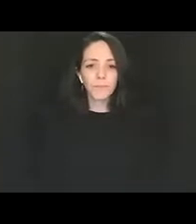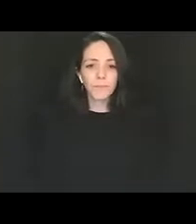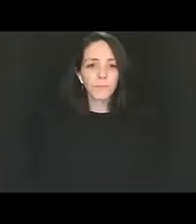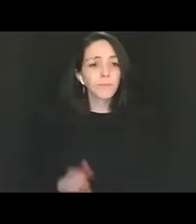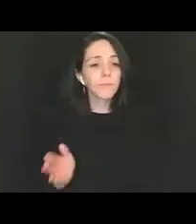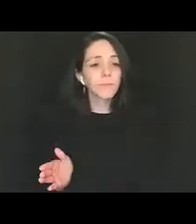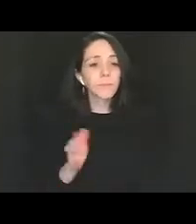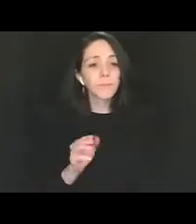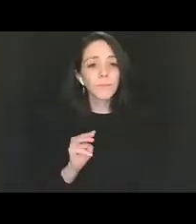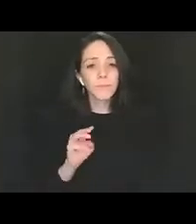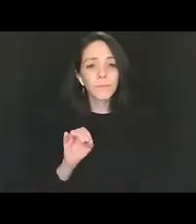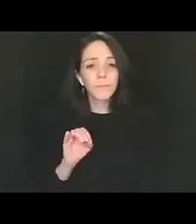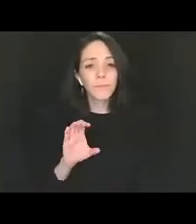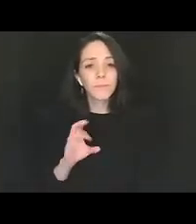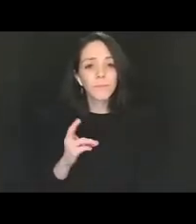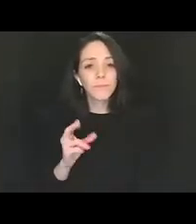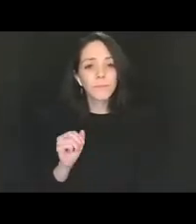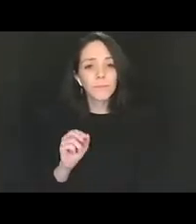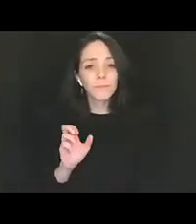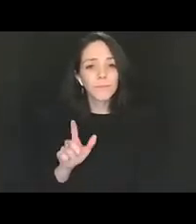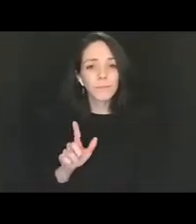Michael.